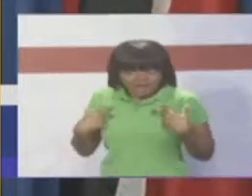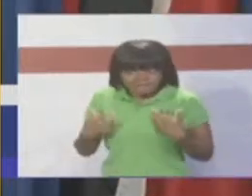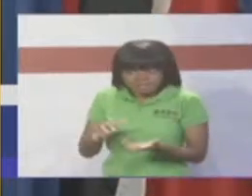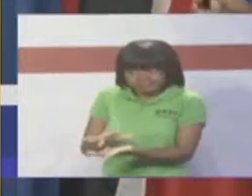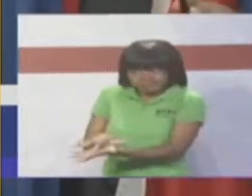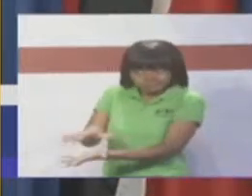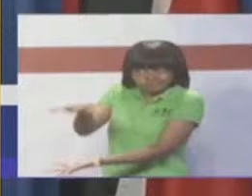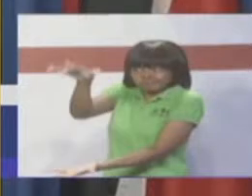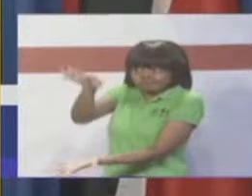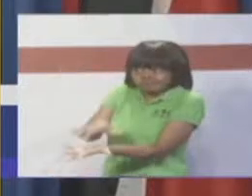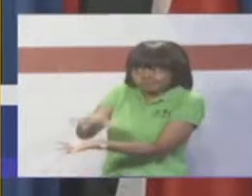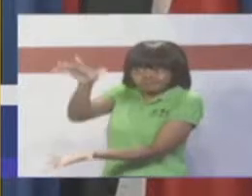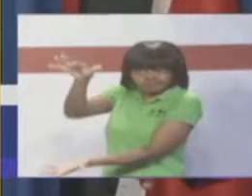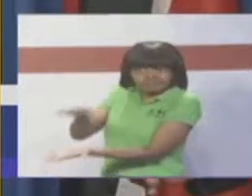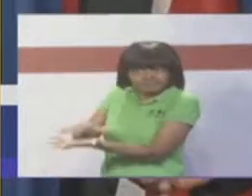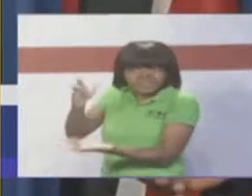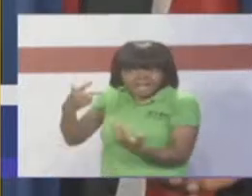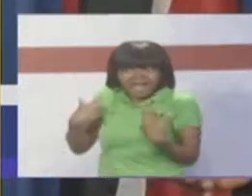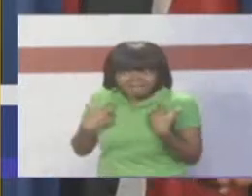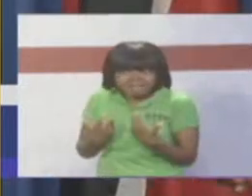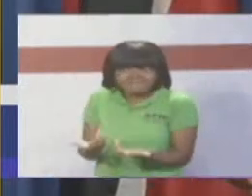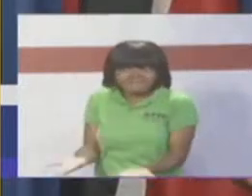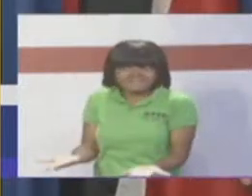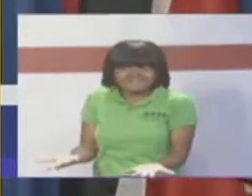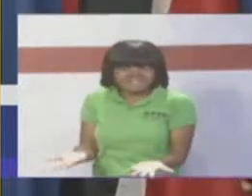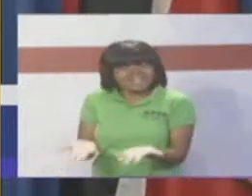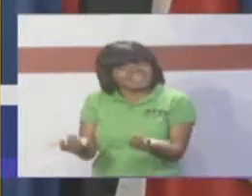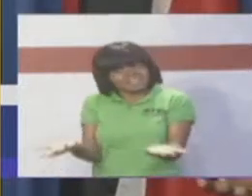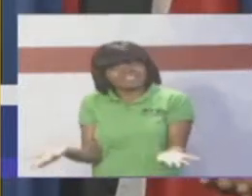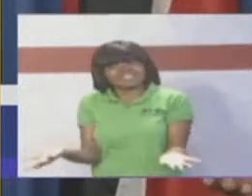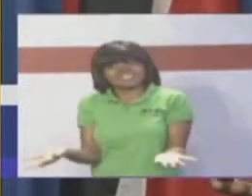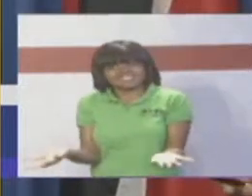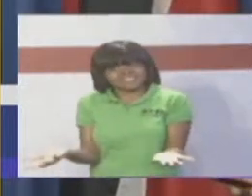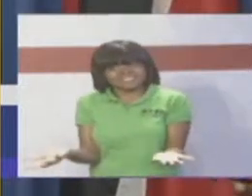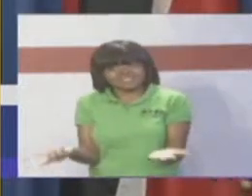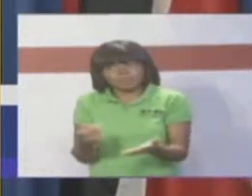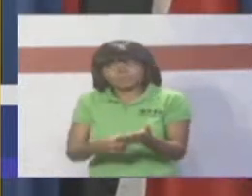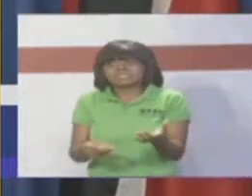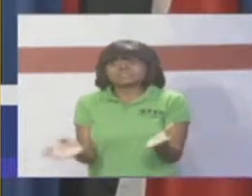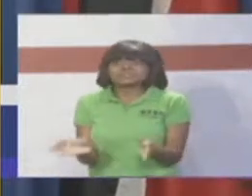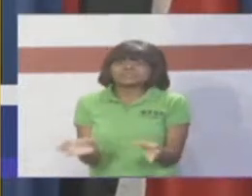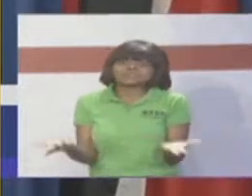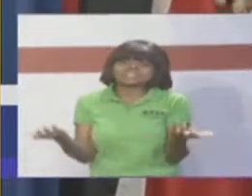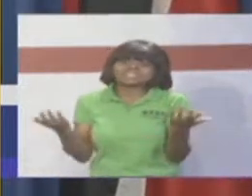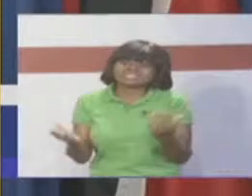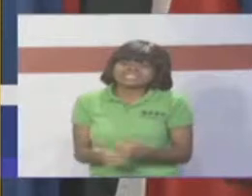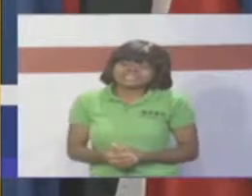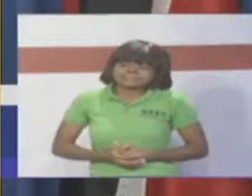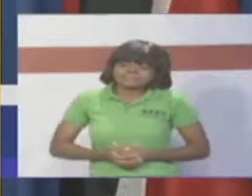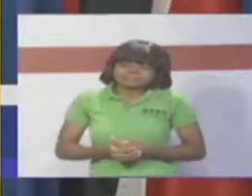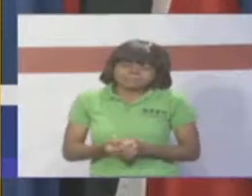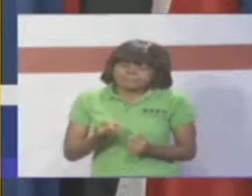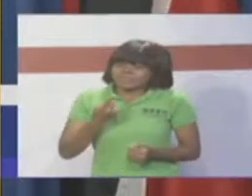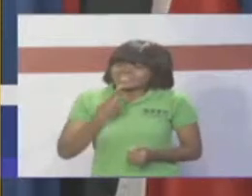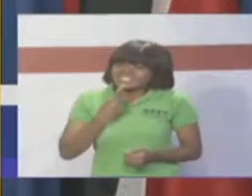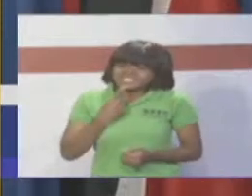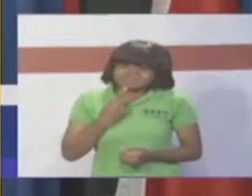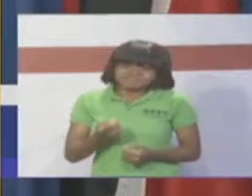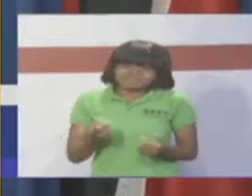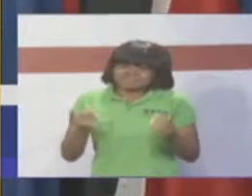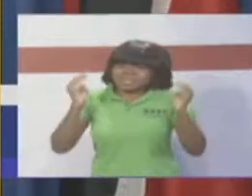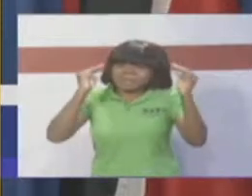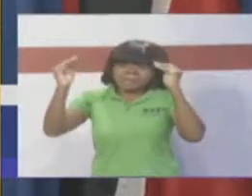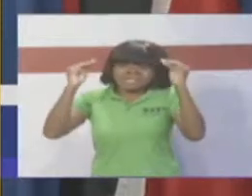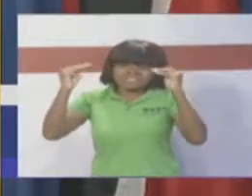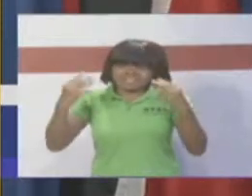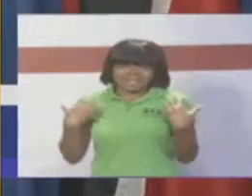attracting a response from the Minister of Health, telling us that we hit a wall. The program has stalled. So how come